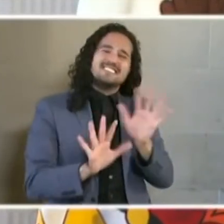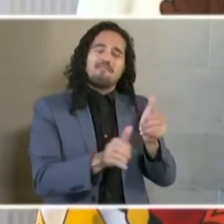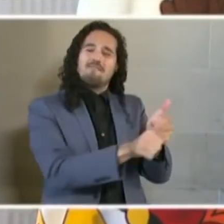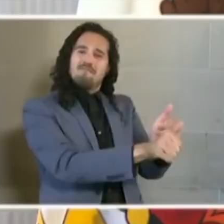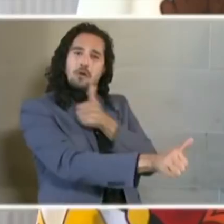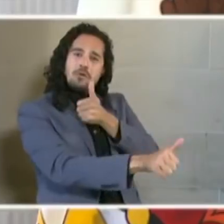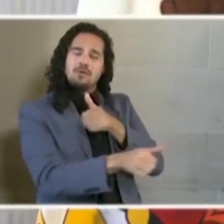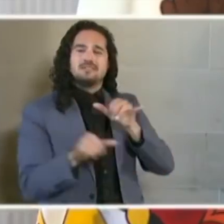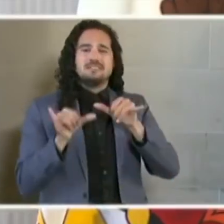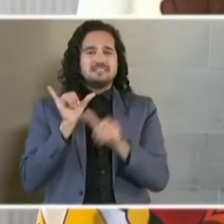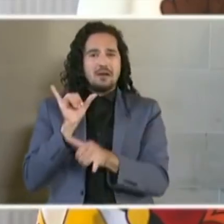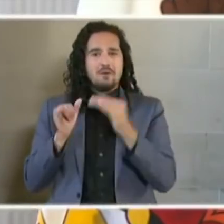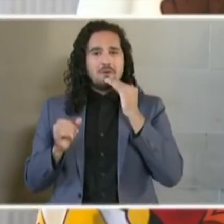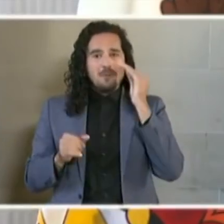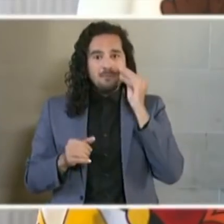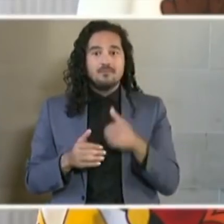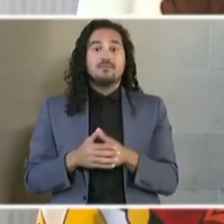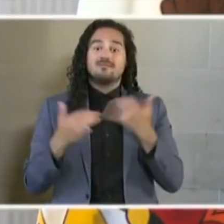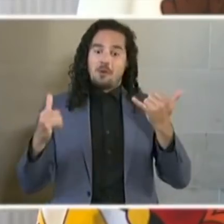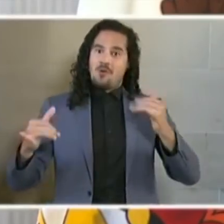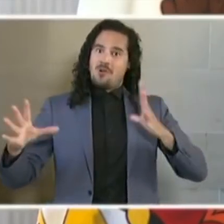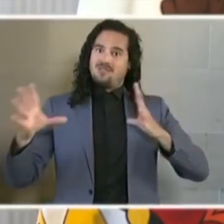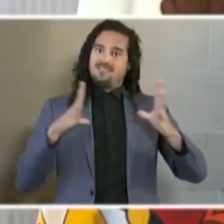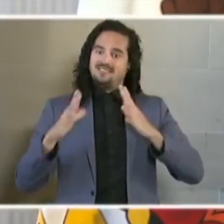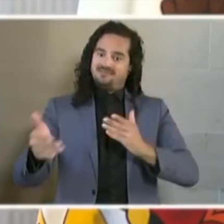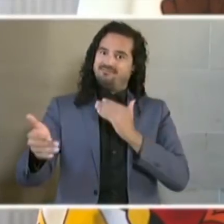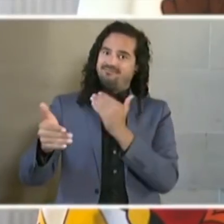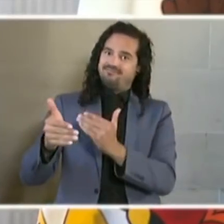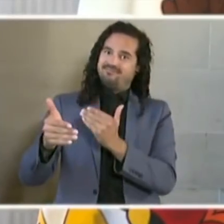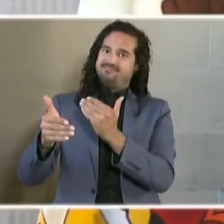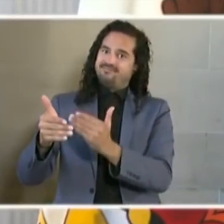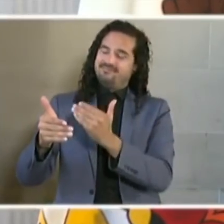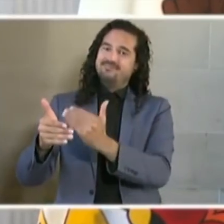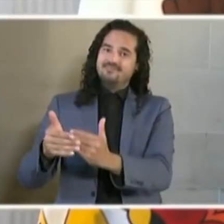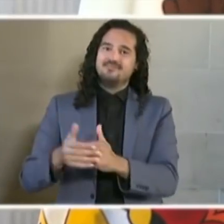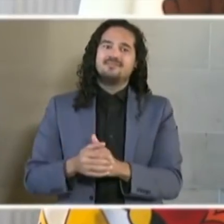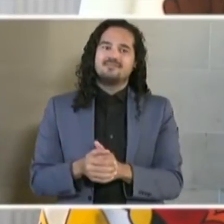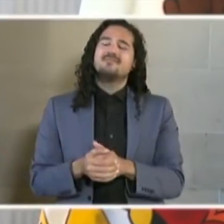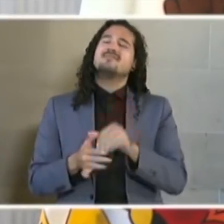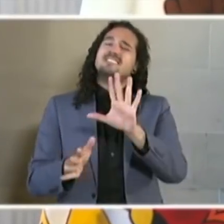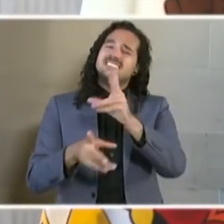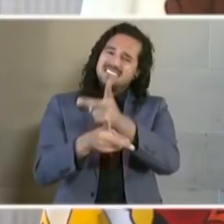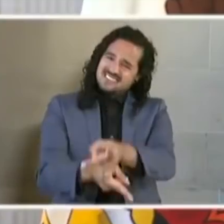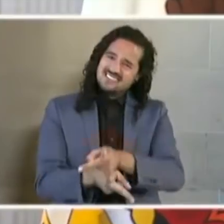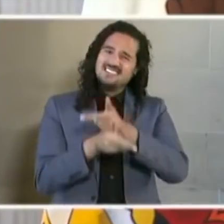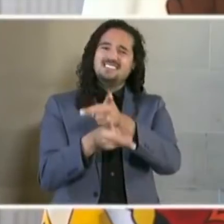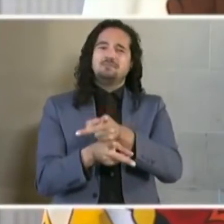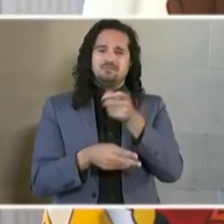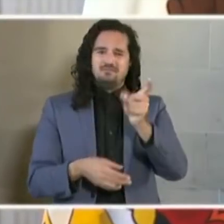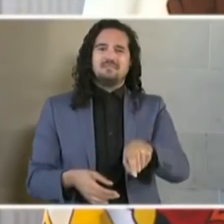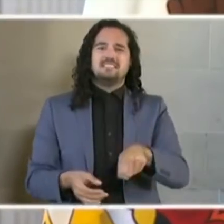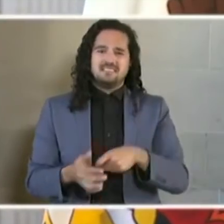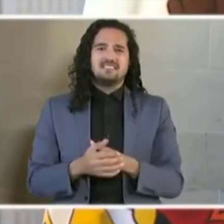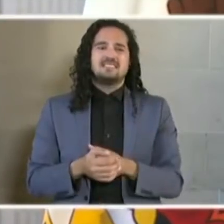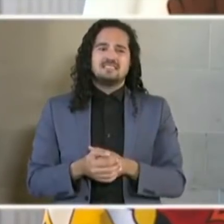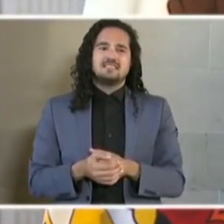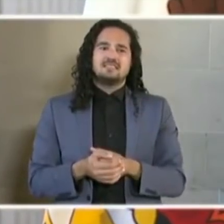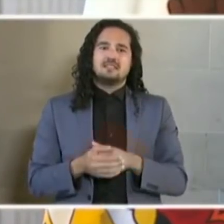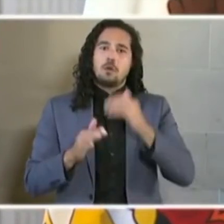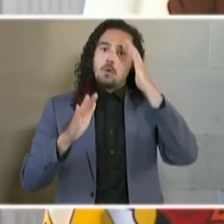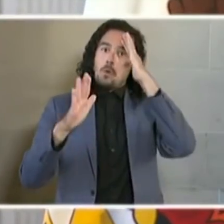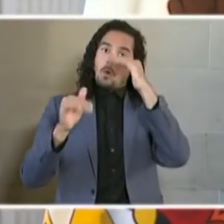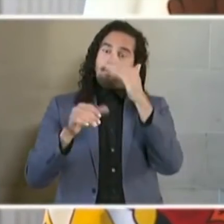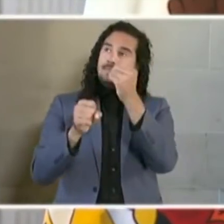throw caution to the wind. Let's be here next year when hopefully this pandemic will be behind